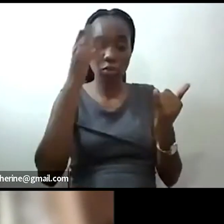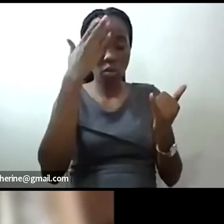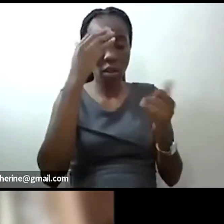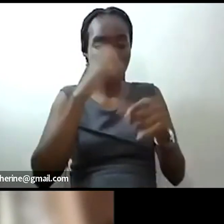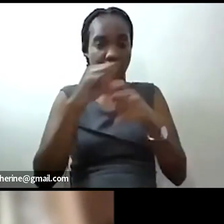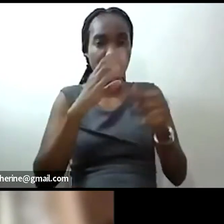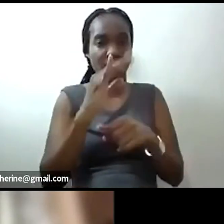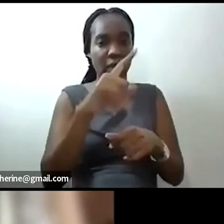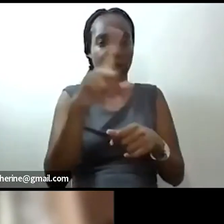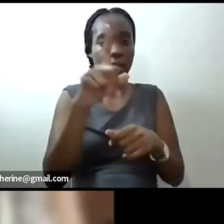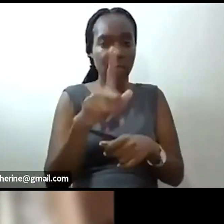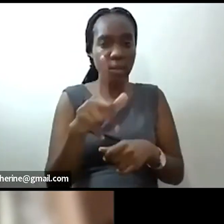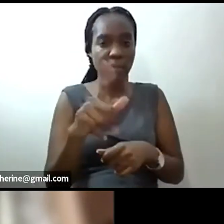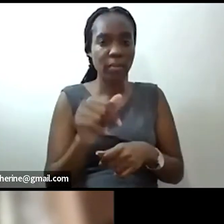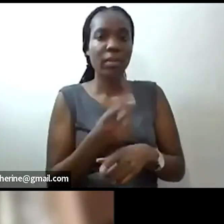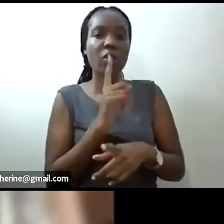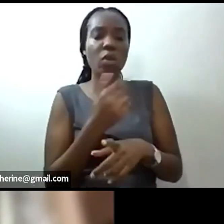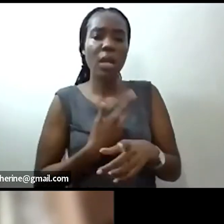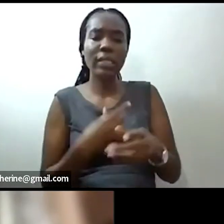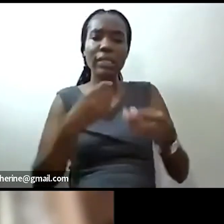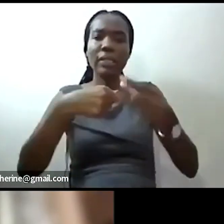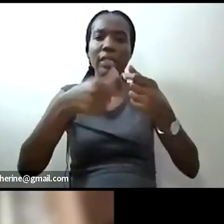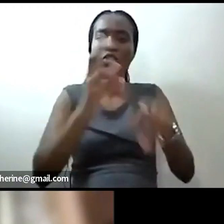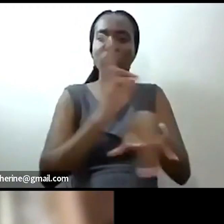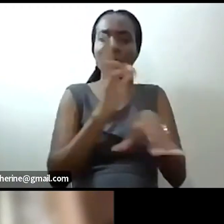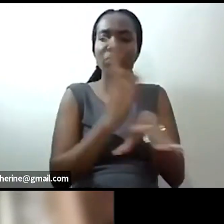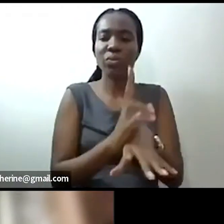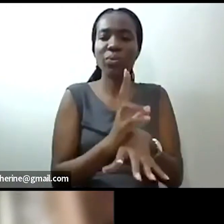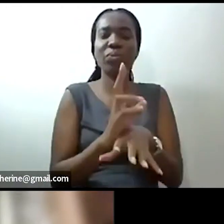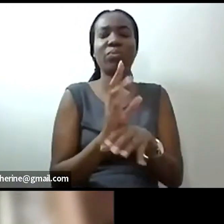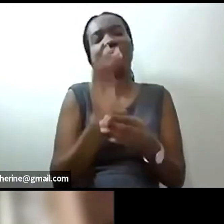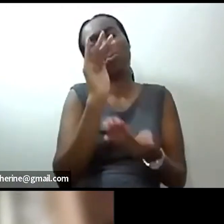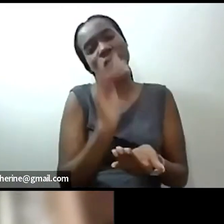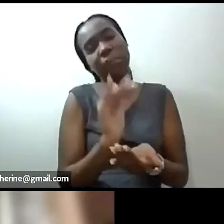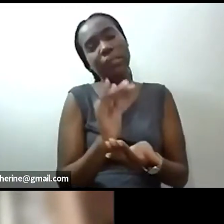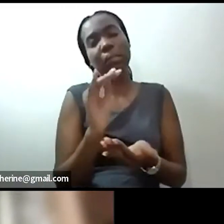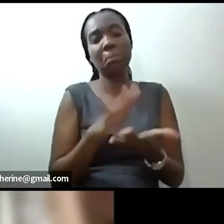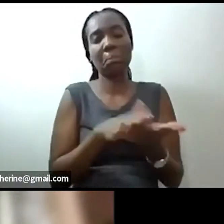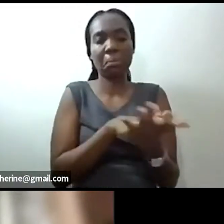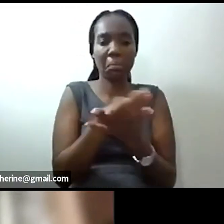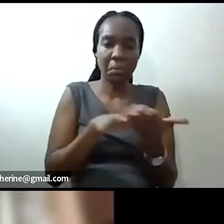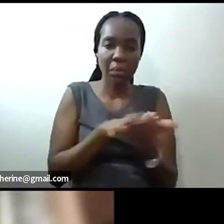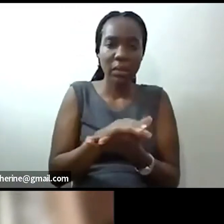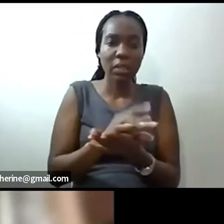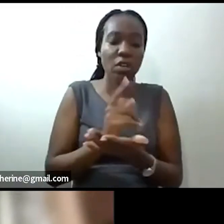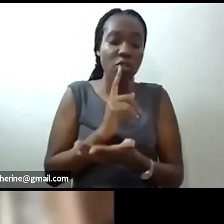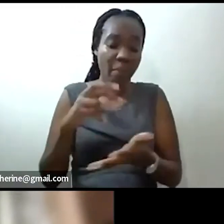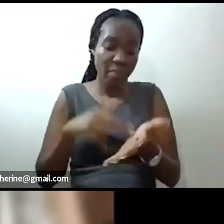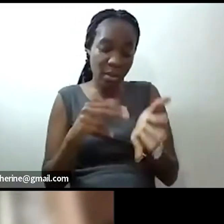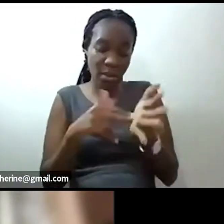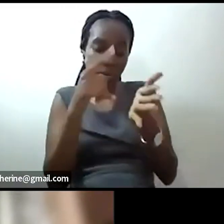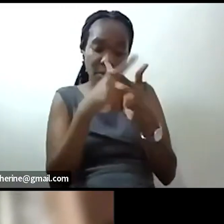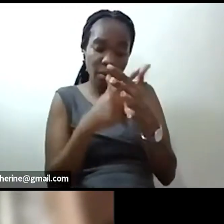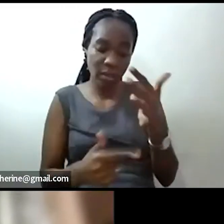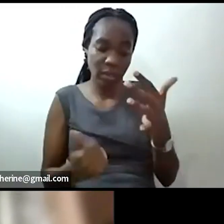are sold on a discounted basis, which in simple terms means that you pay for the bills less the